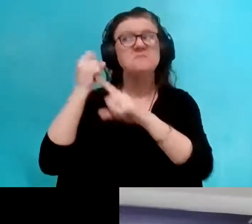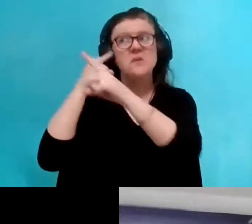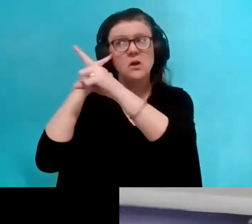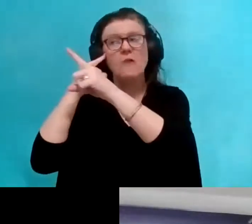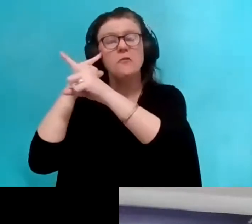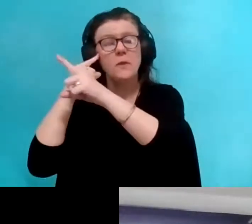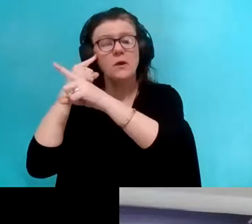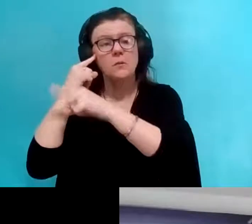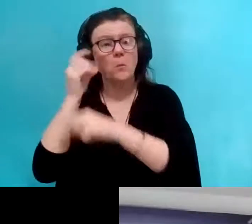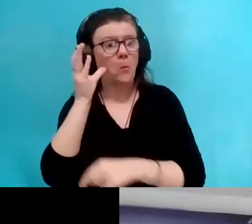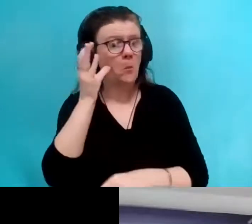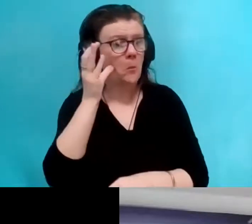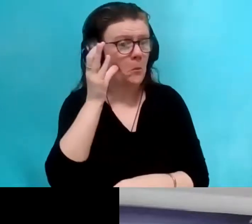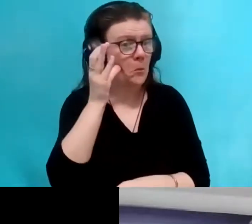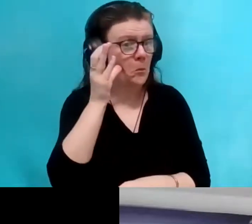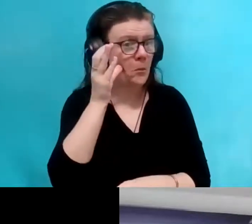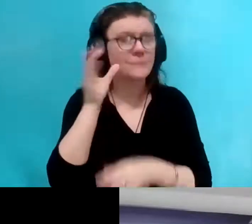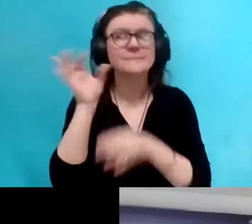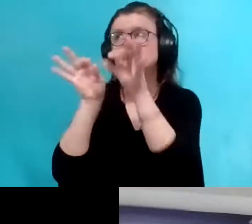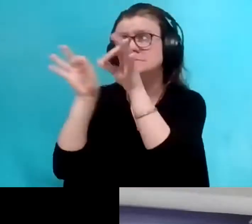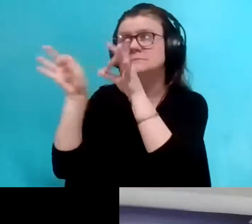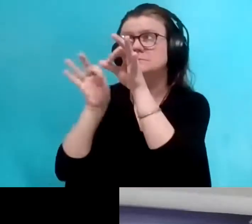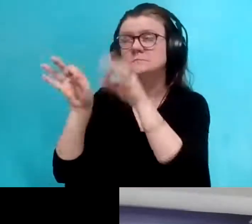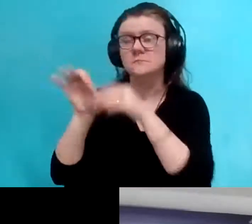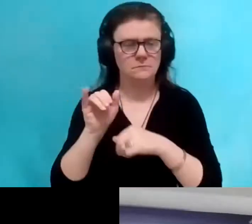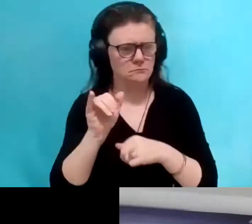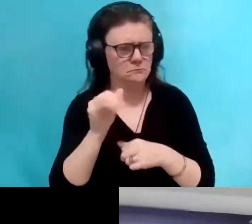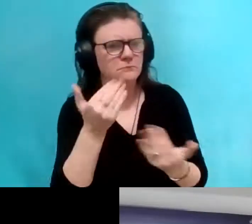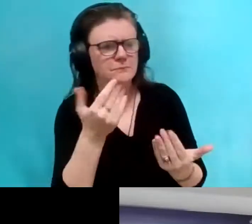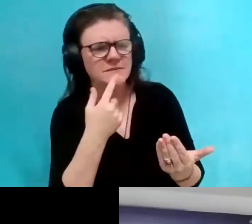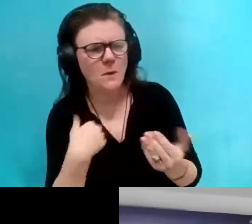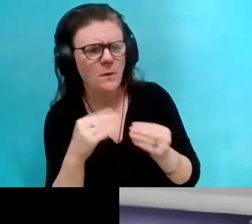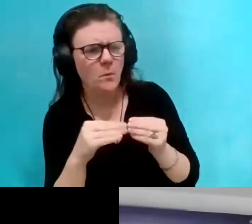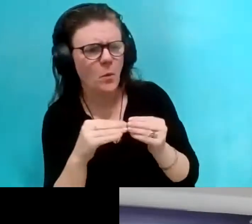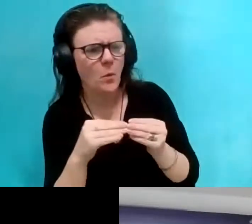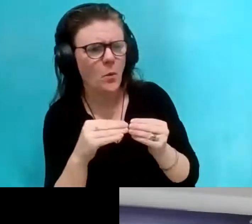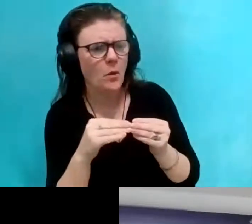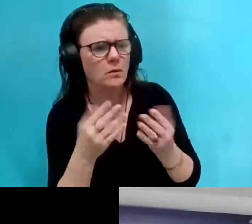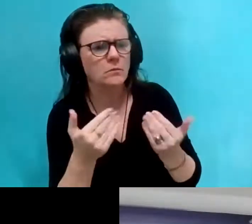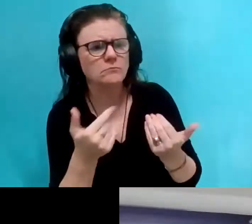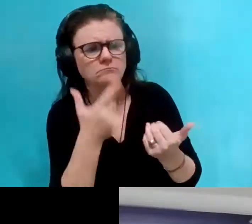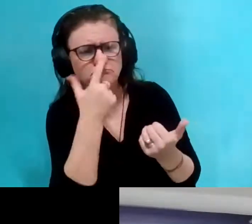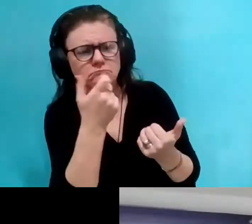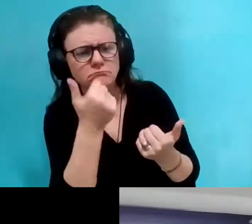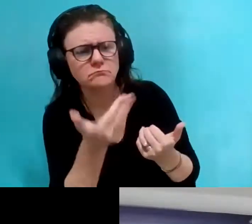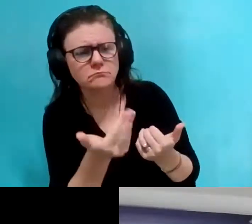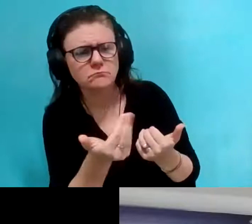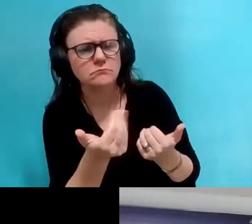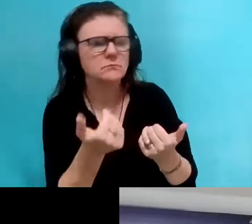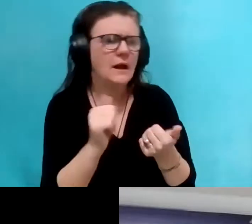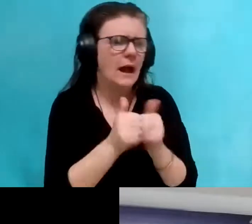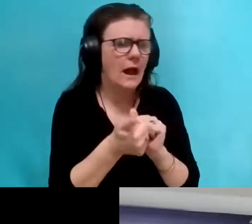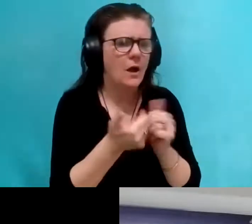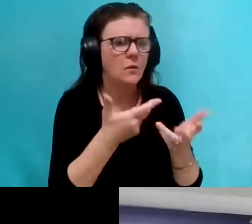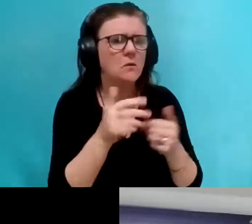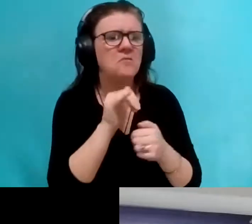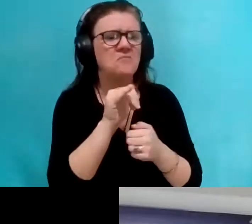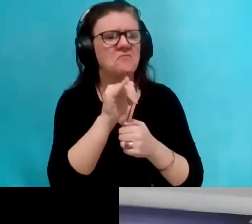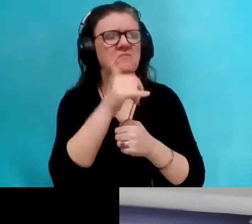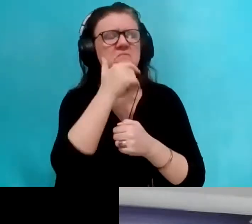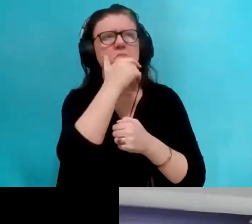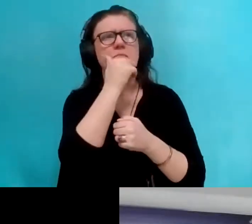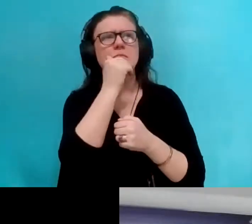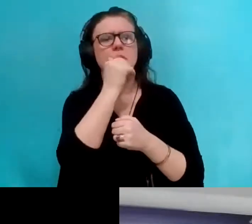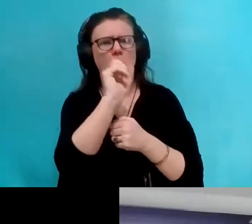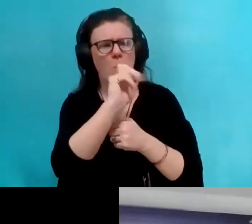listening to us, and the Ministry of Planning is actually very much inclined towards how we can mainstream disability in the